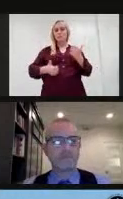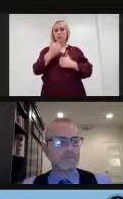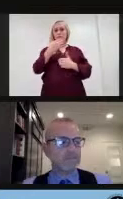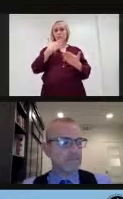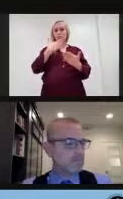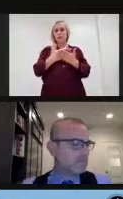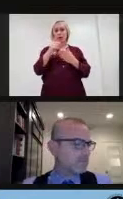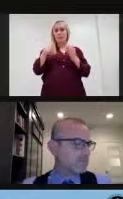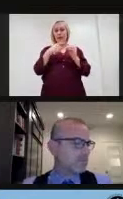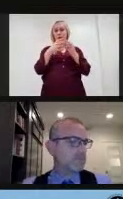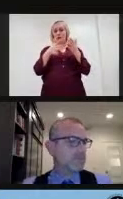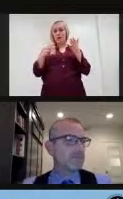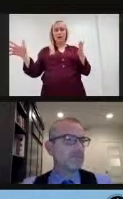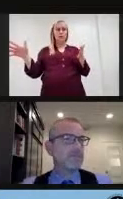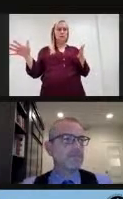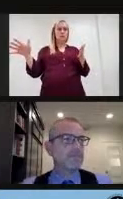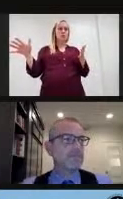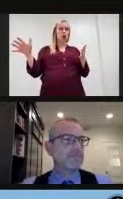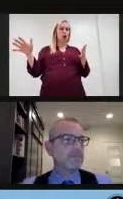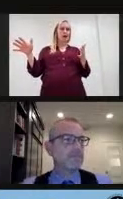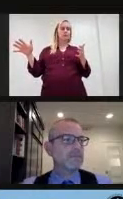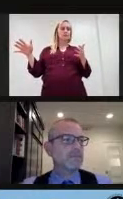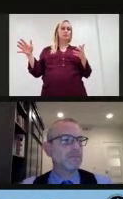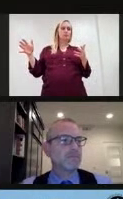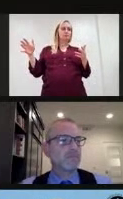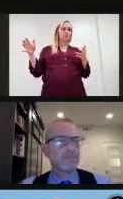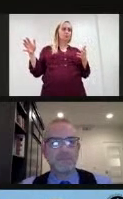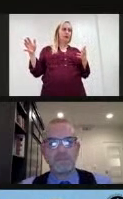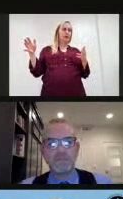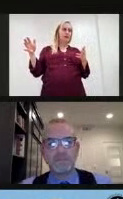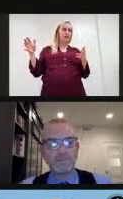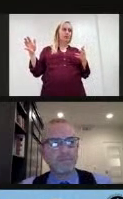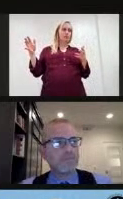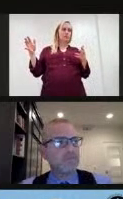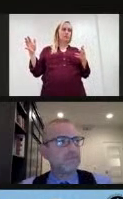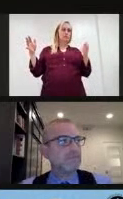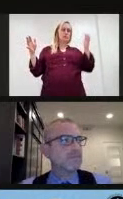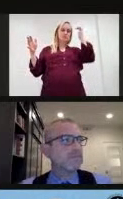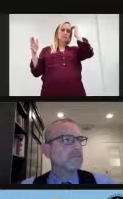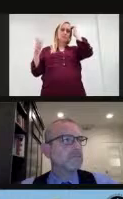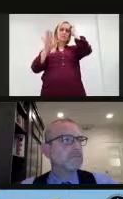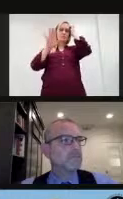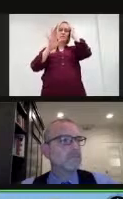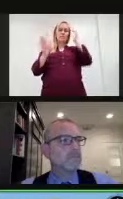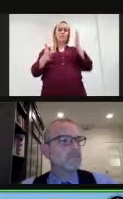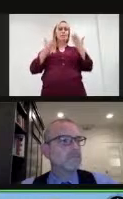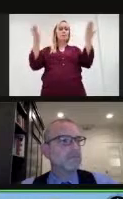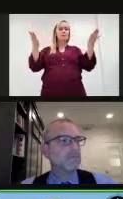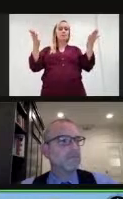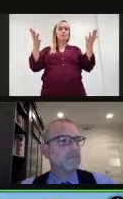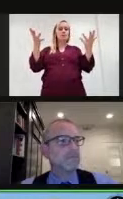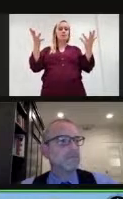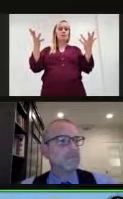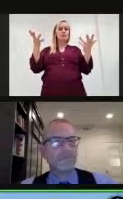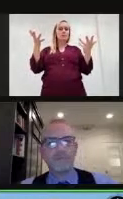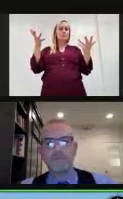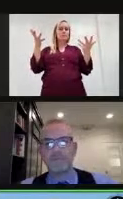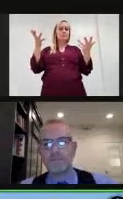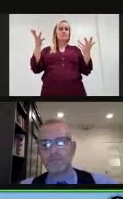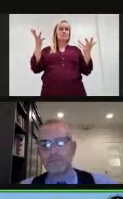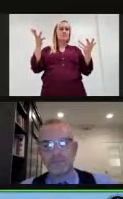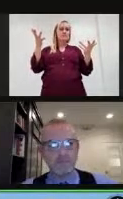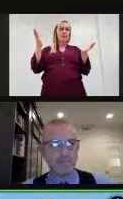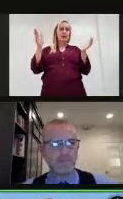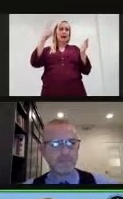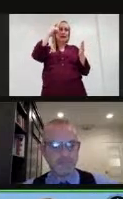the remainder. You see your suggestions and everything included. Well, I think this